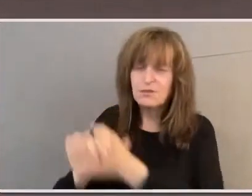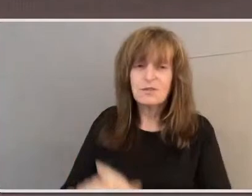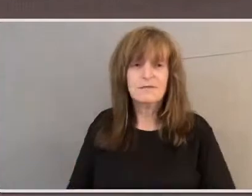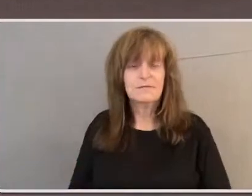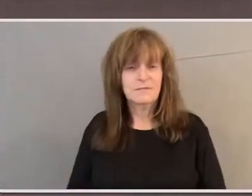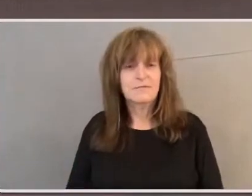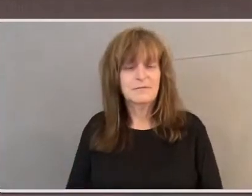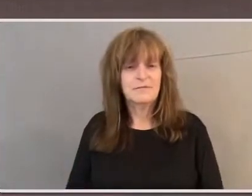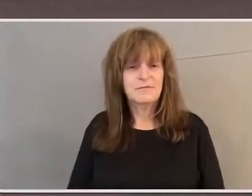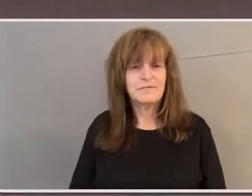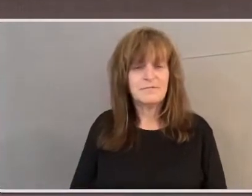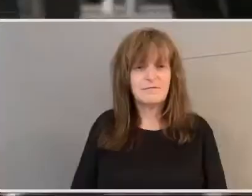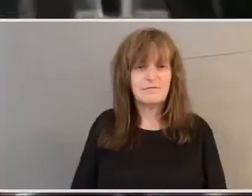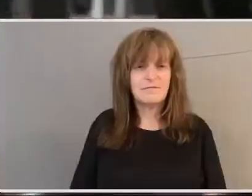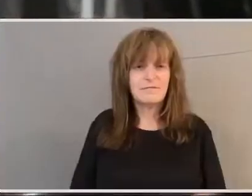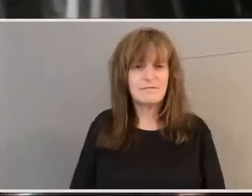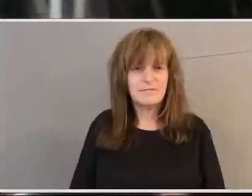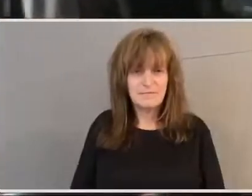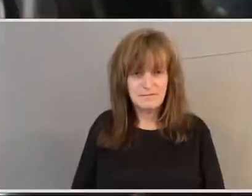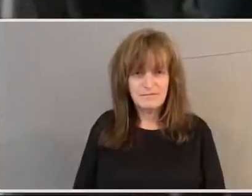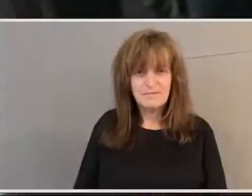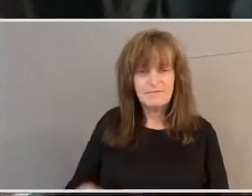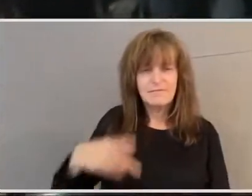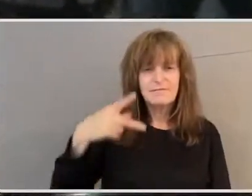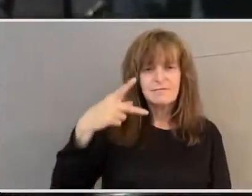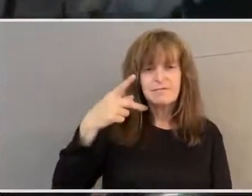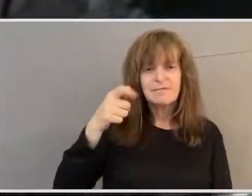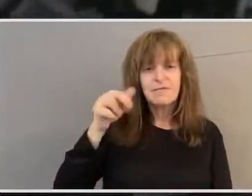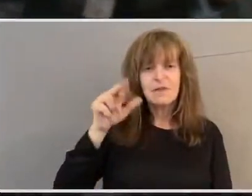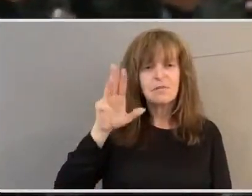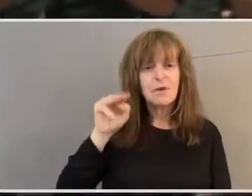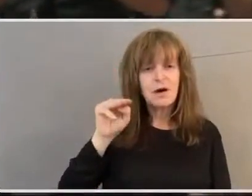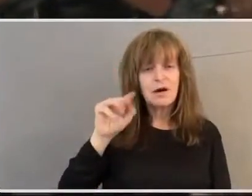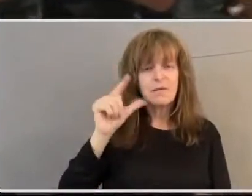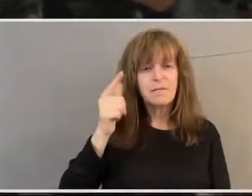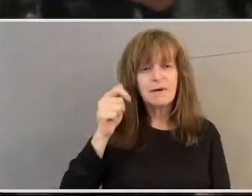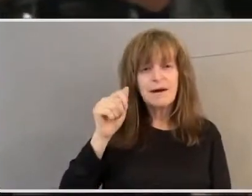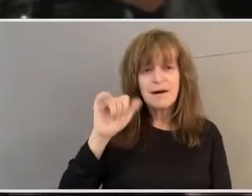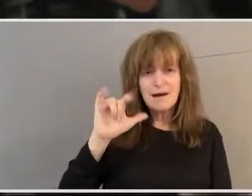Parm Gill becomes Minister of Red Tape Reduction.